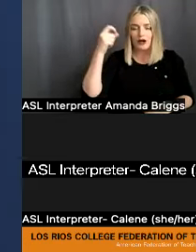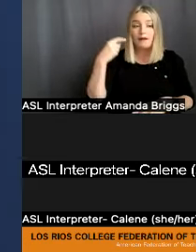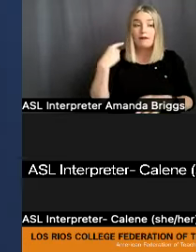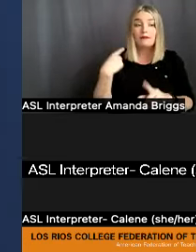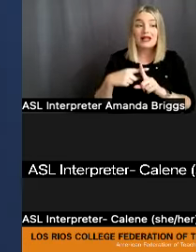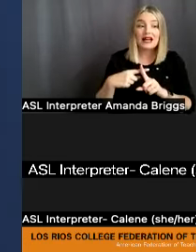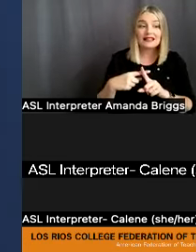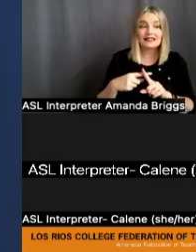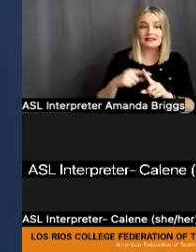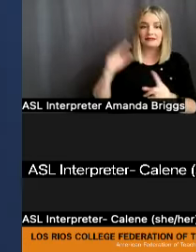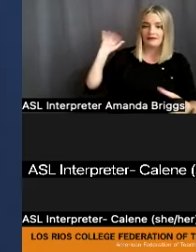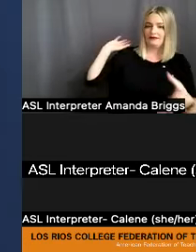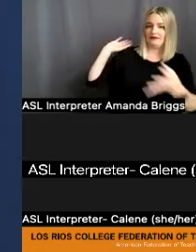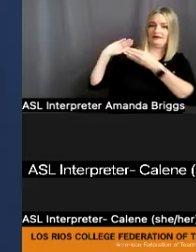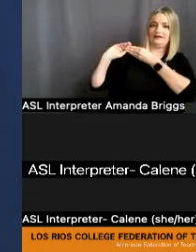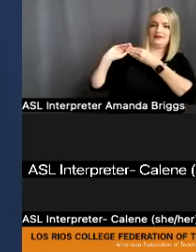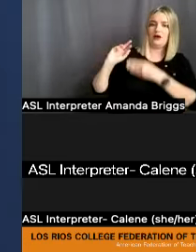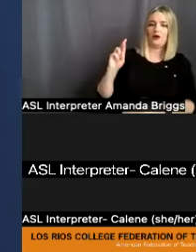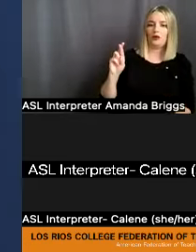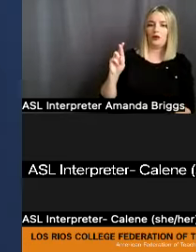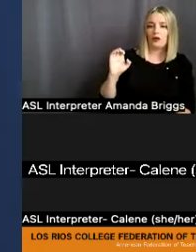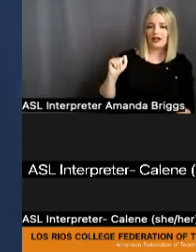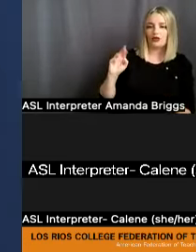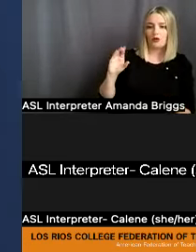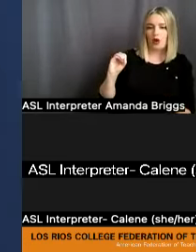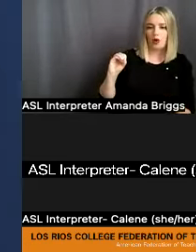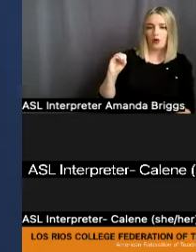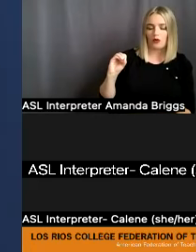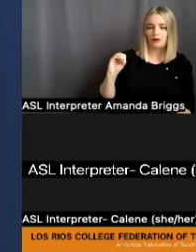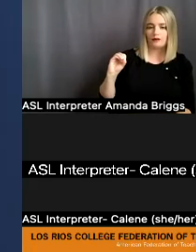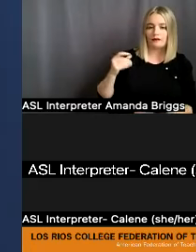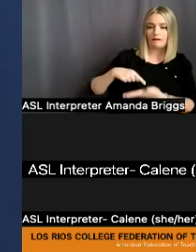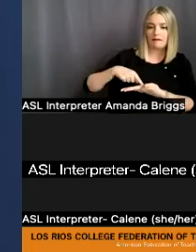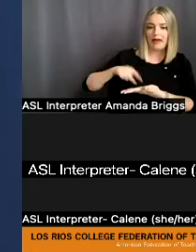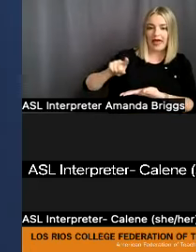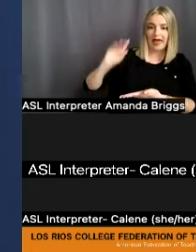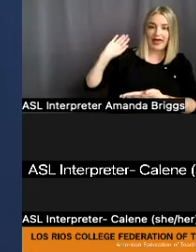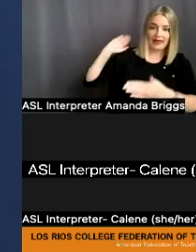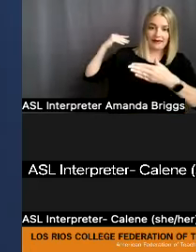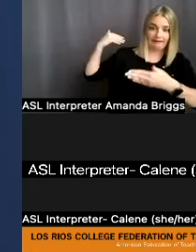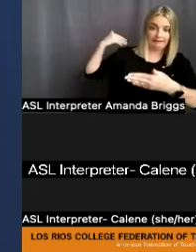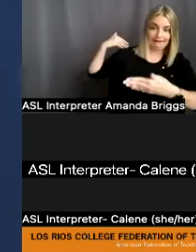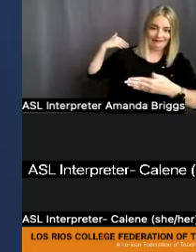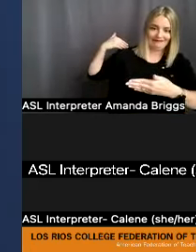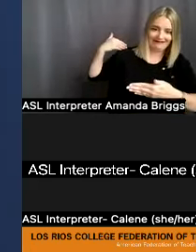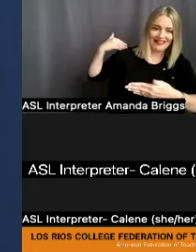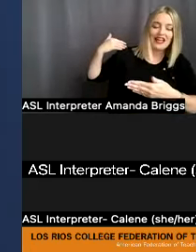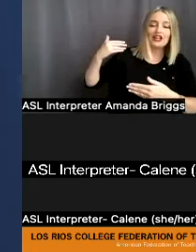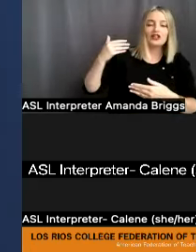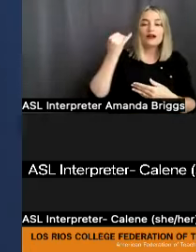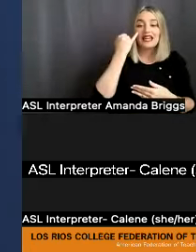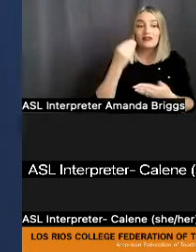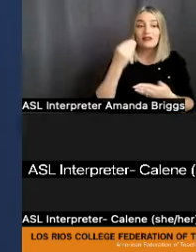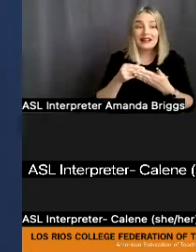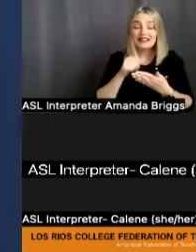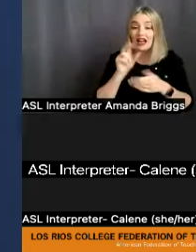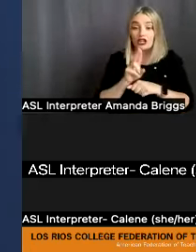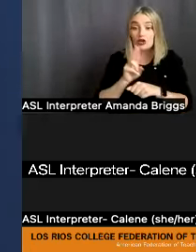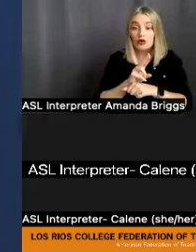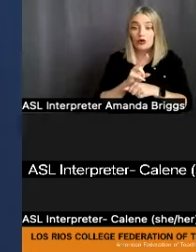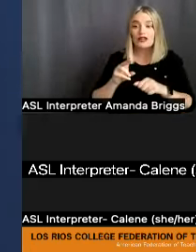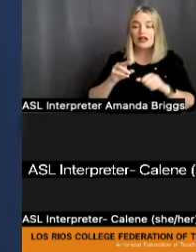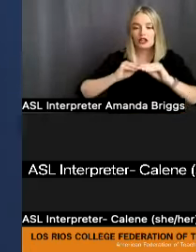pay. Because we're guaranteed a certain amount of money, any money that goes unused gets redistributed on a pro rata basis to